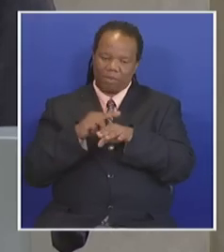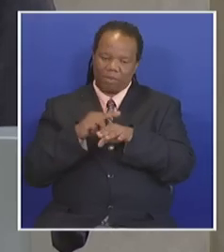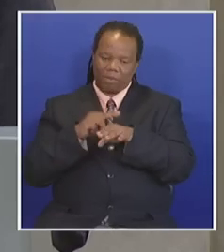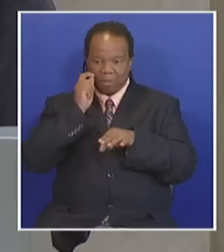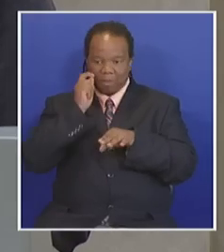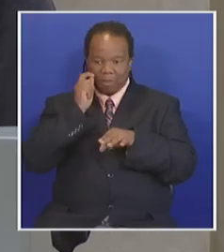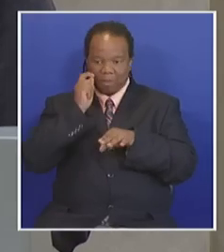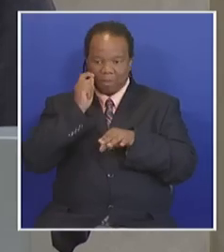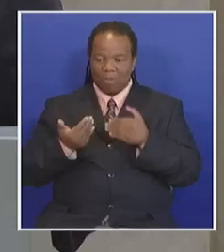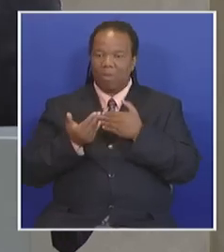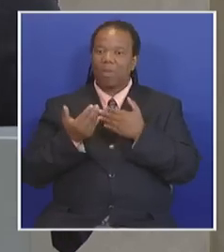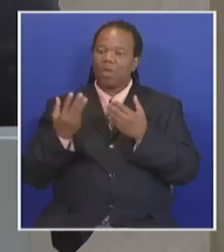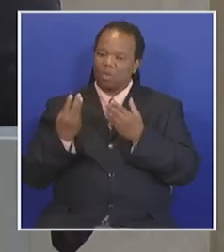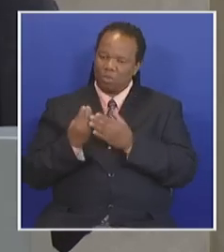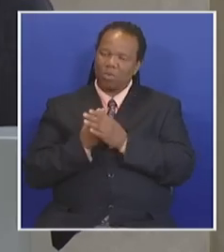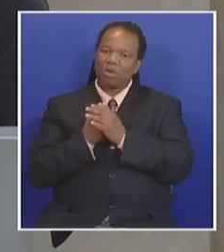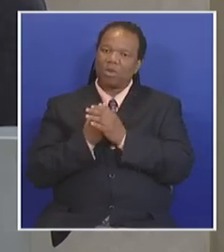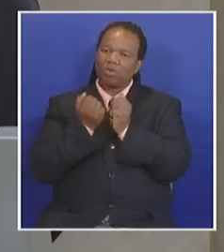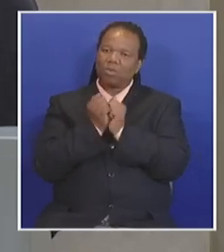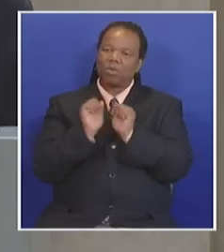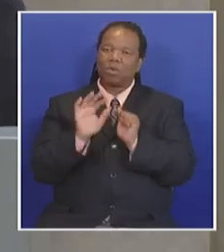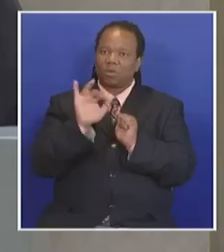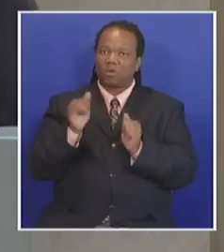united democratic South Africa forward.